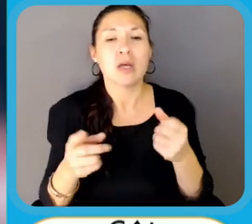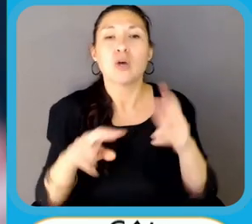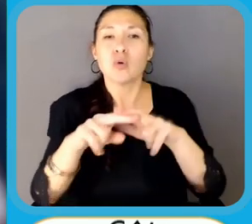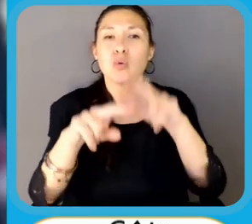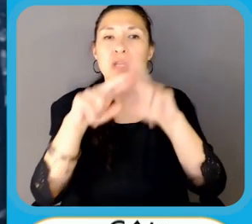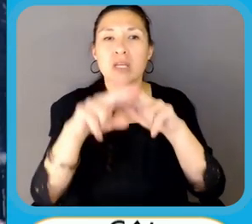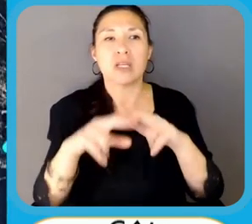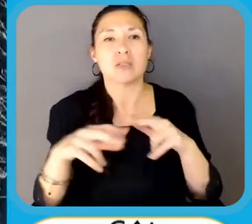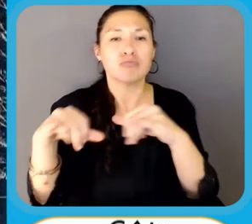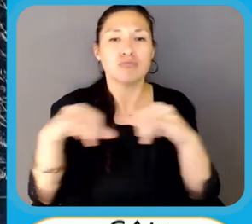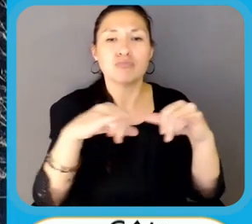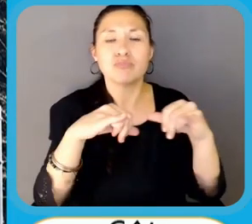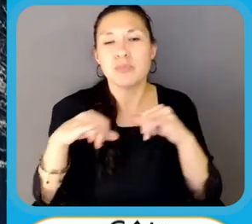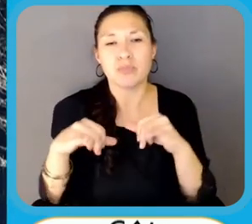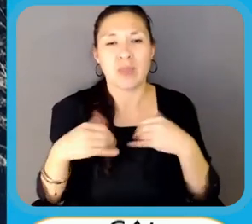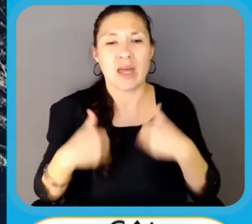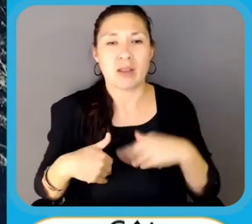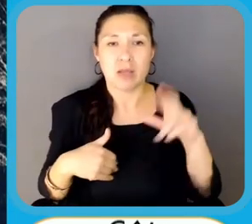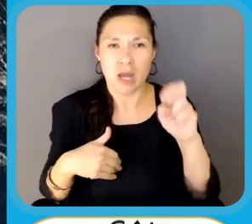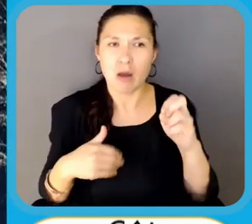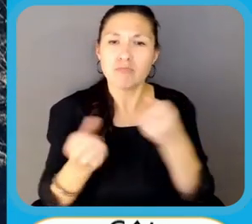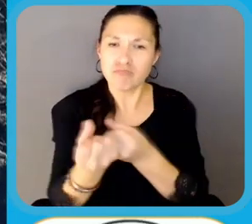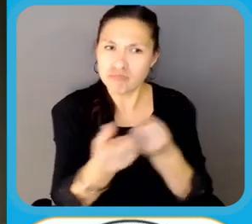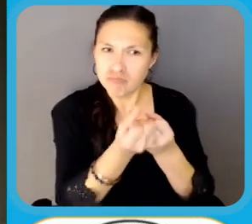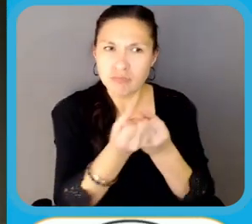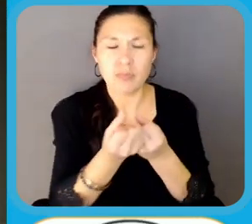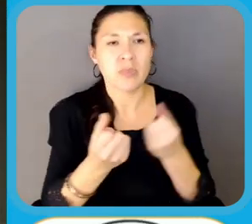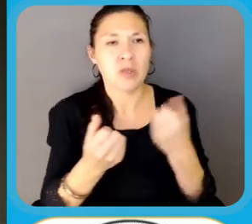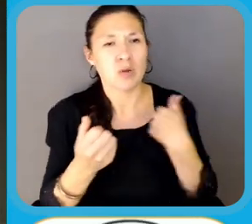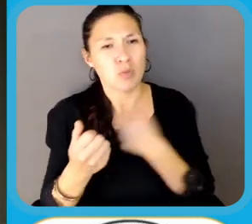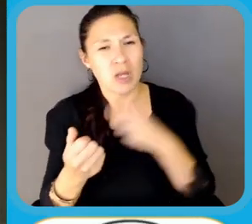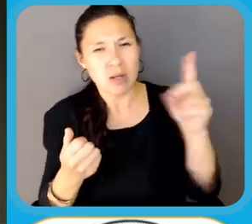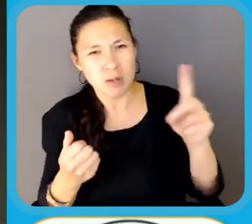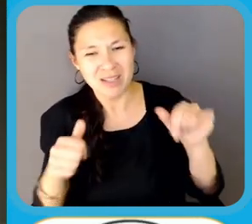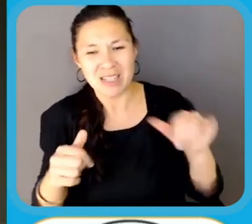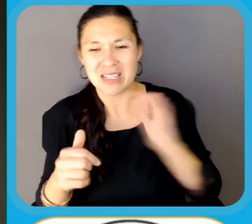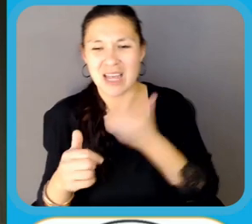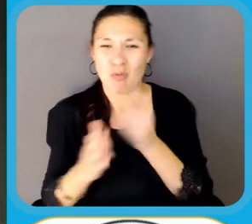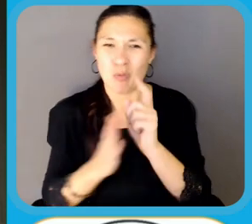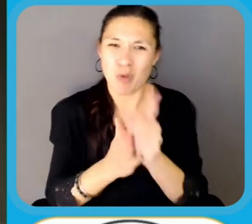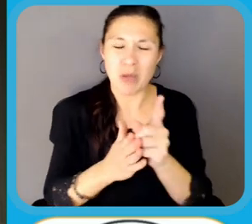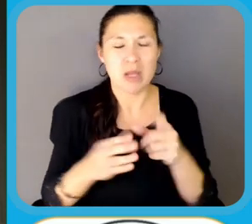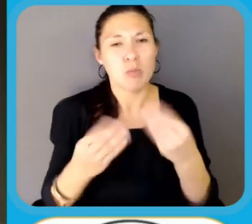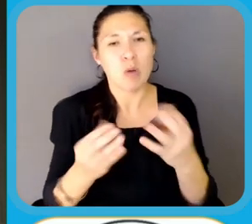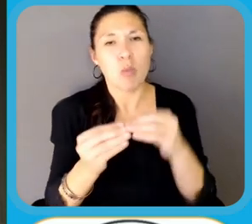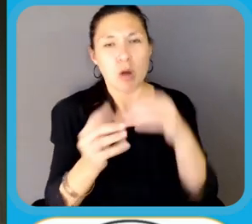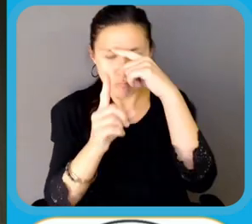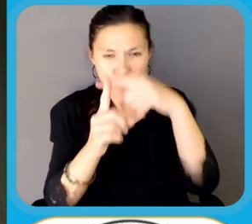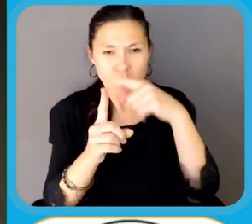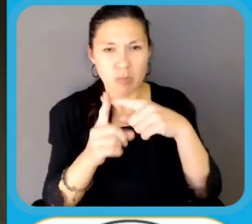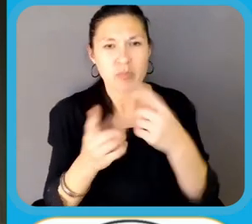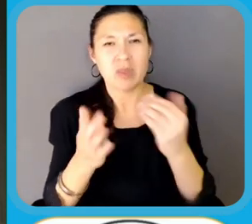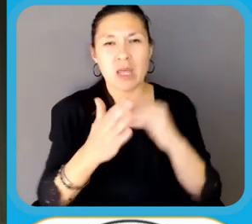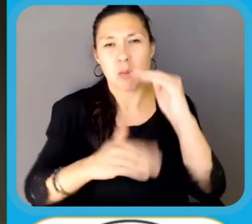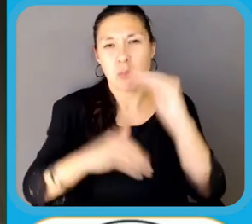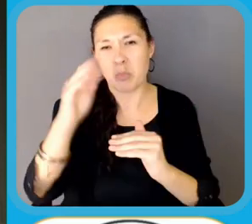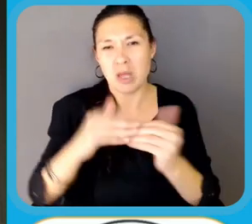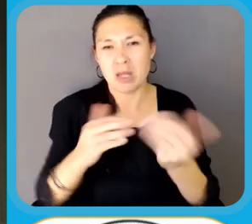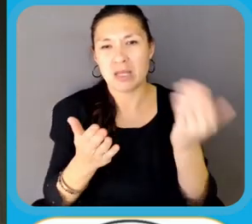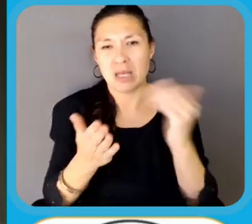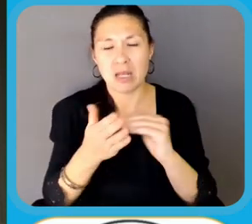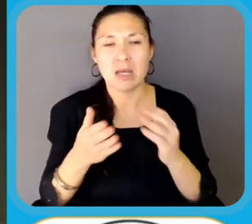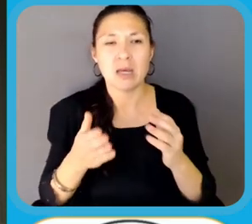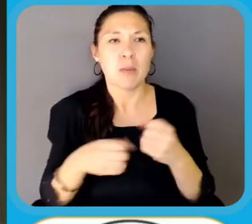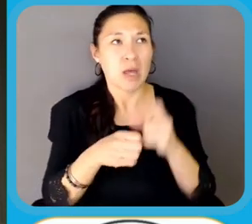I'm on your side. As Democrats, this is our moment to deliver hope and rebuild stronger by demanding corporate America